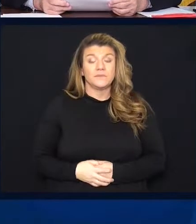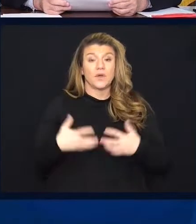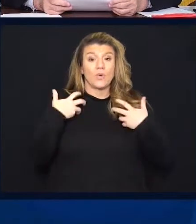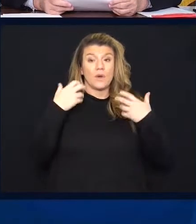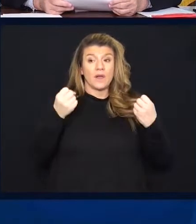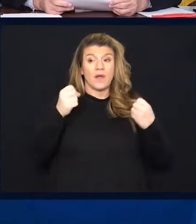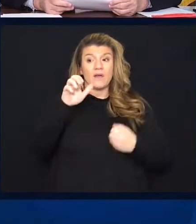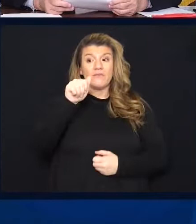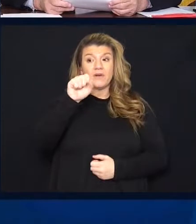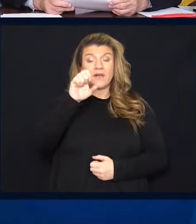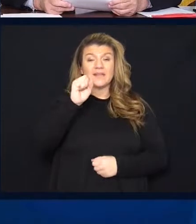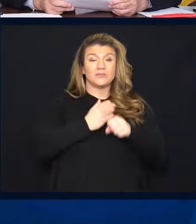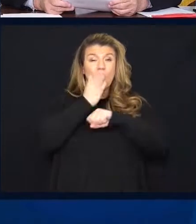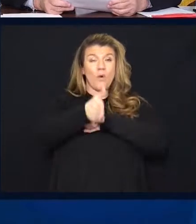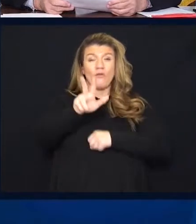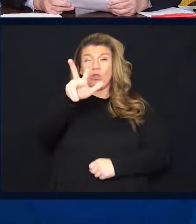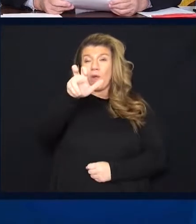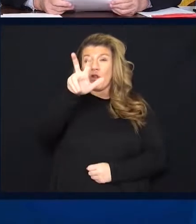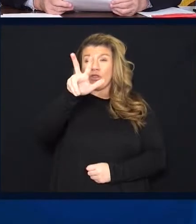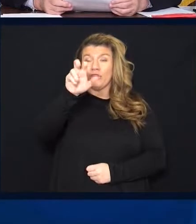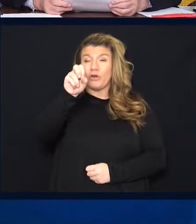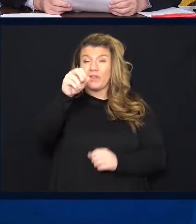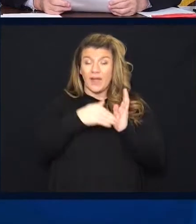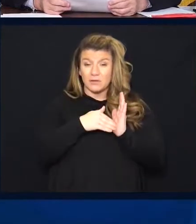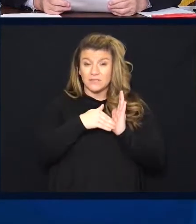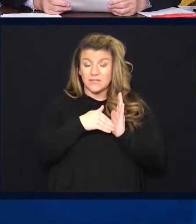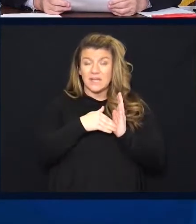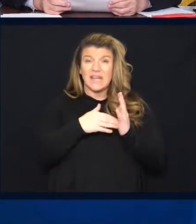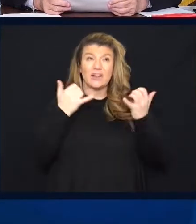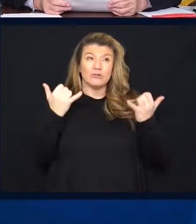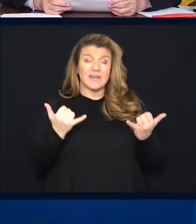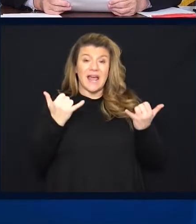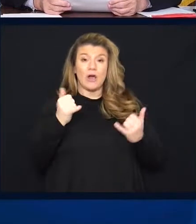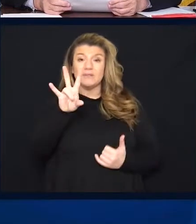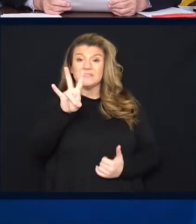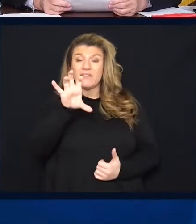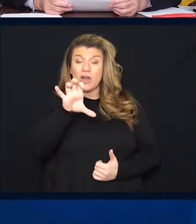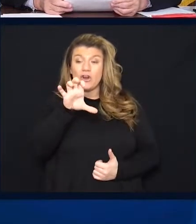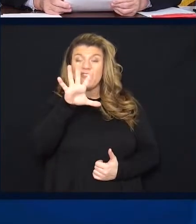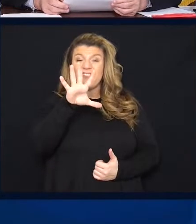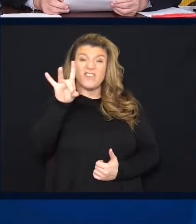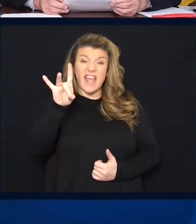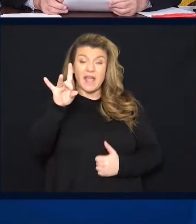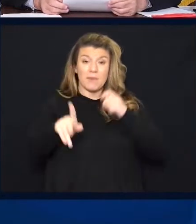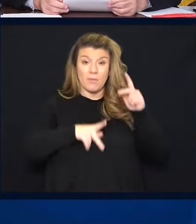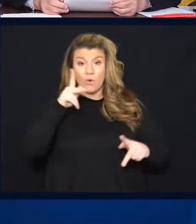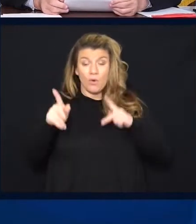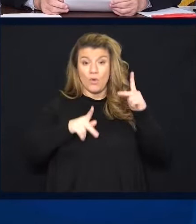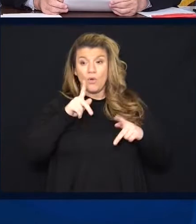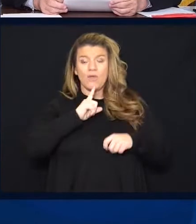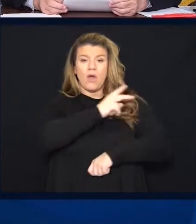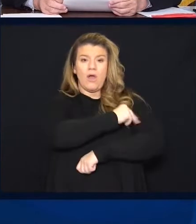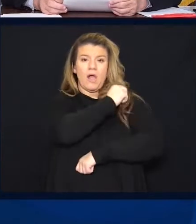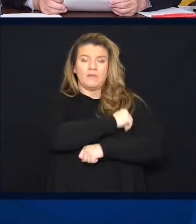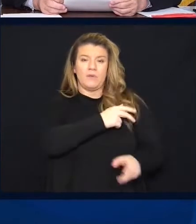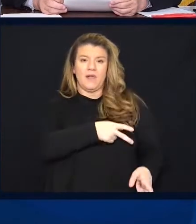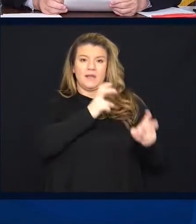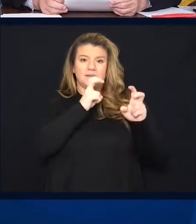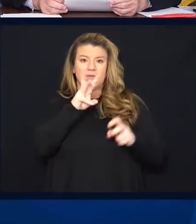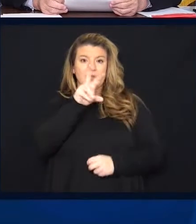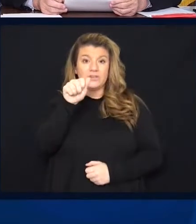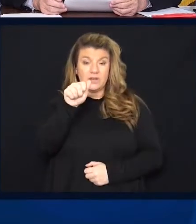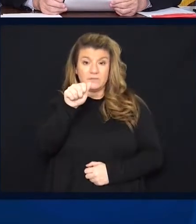Recovered cases a little over 330,000. There's now 758 people that are hospitalized in West